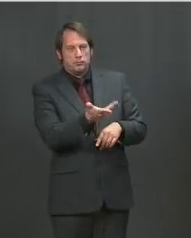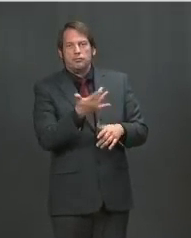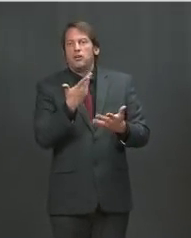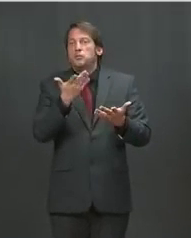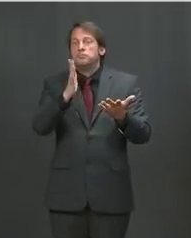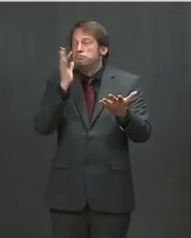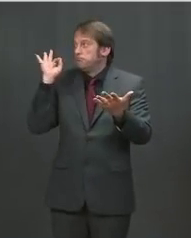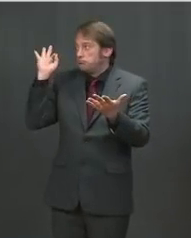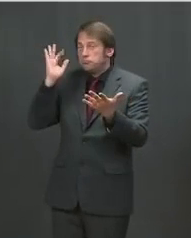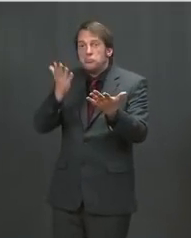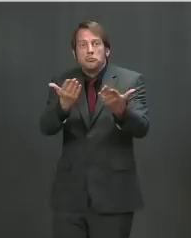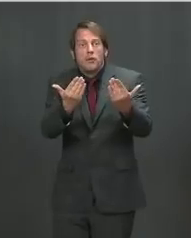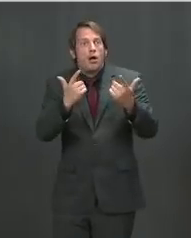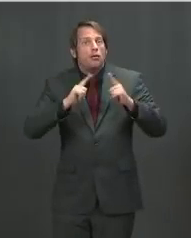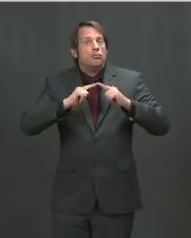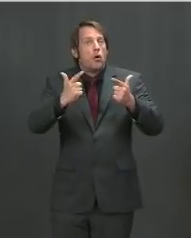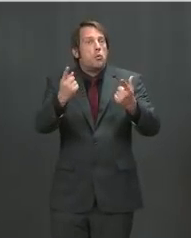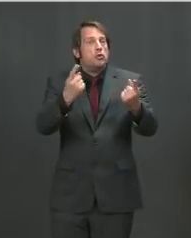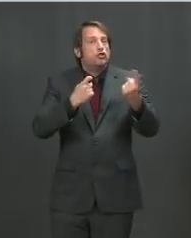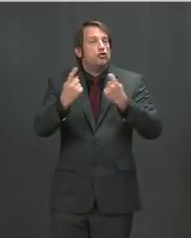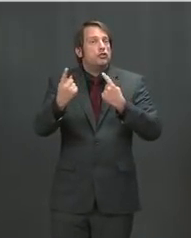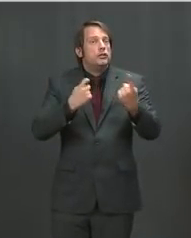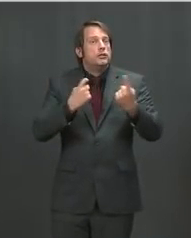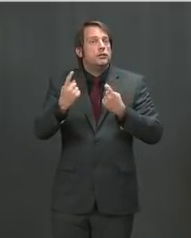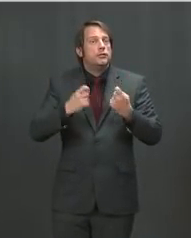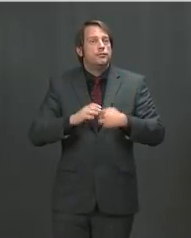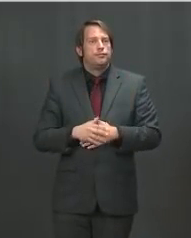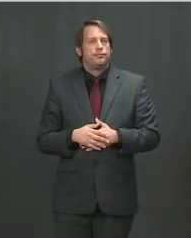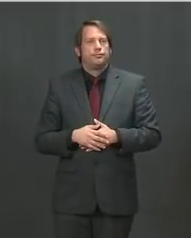Let's go to Angelique Kemlani at Yahoo Finance.